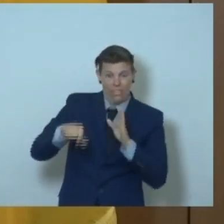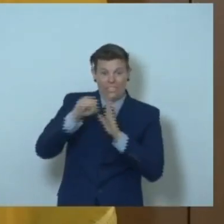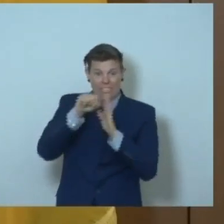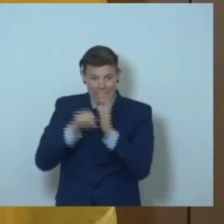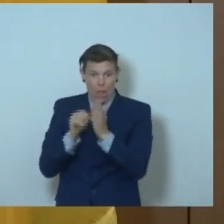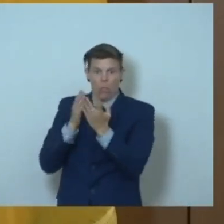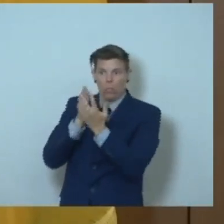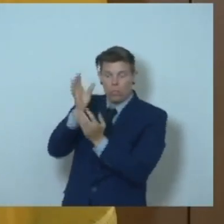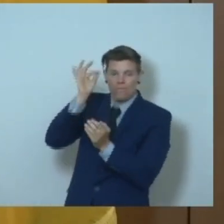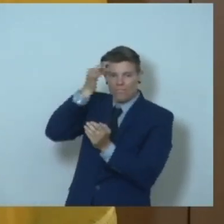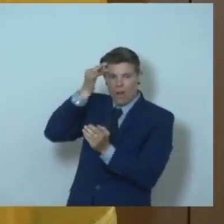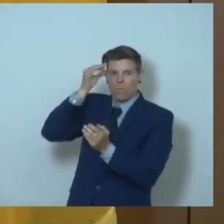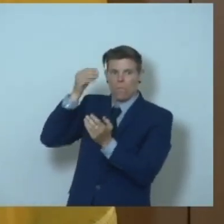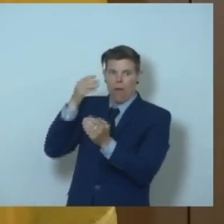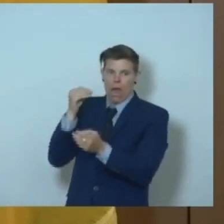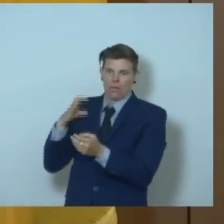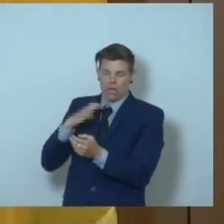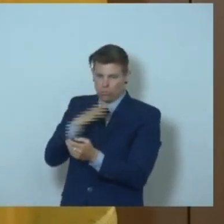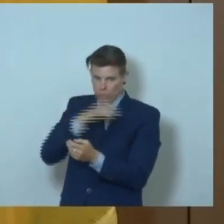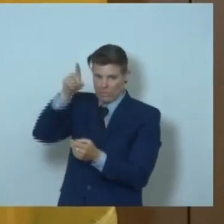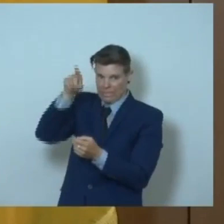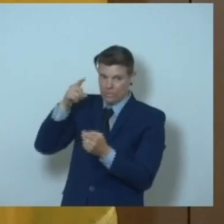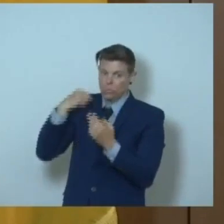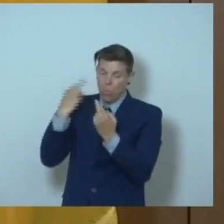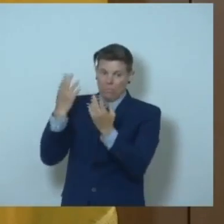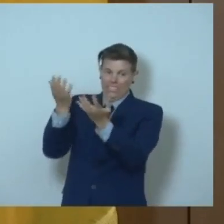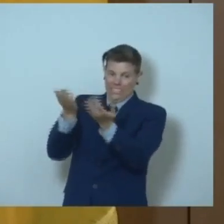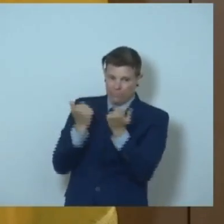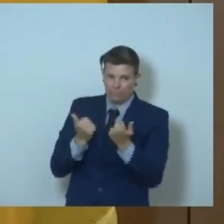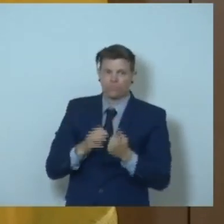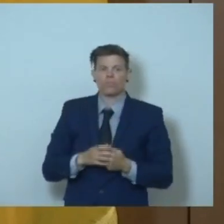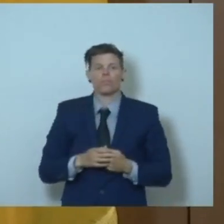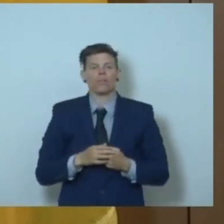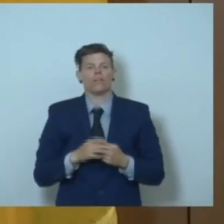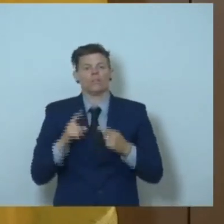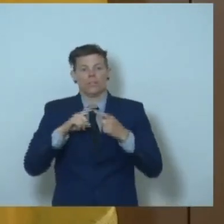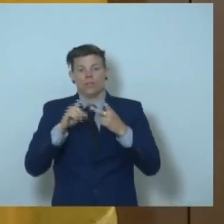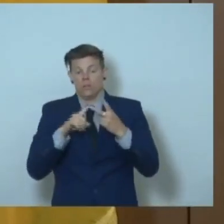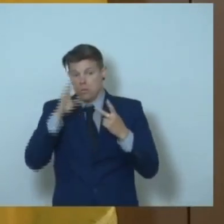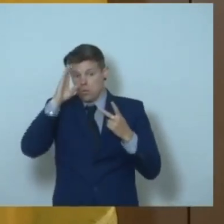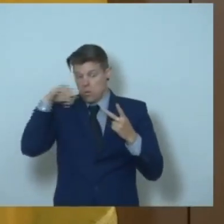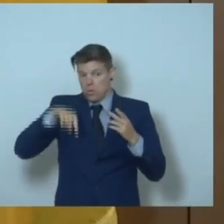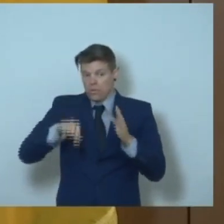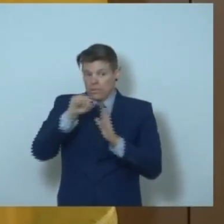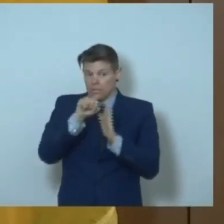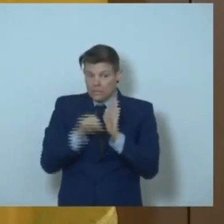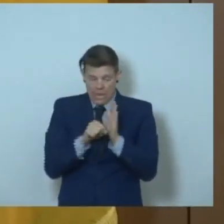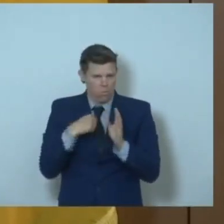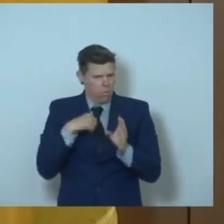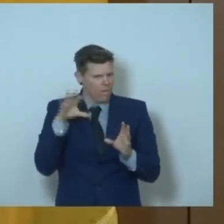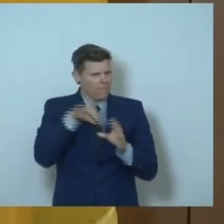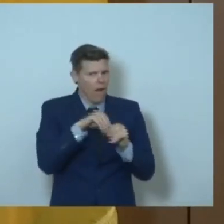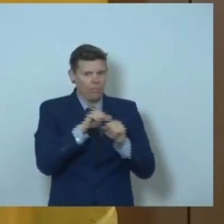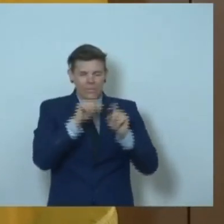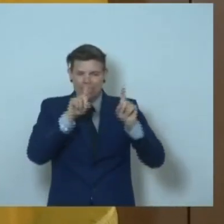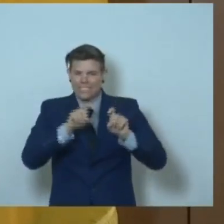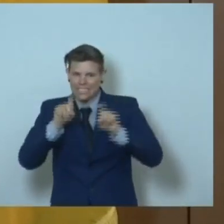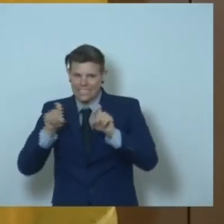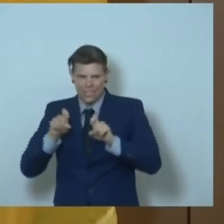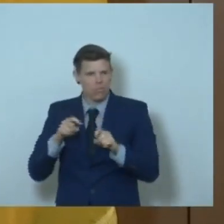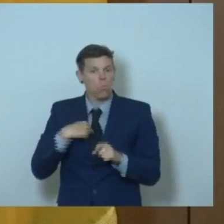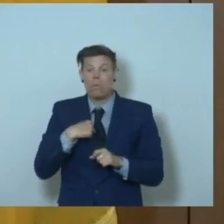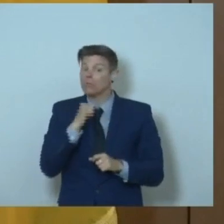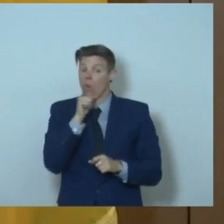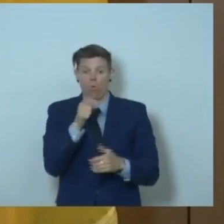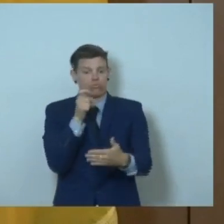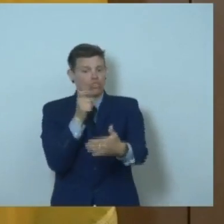and Congress. Two, as you know, because the state was engaged in the testing, we did not charge for that